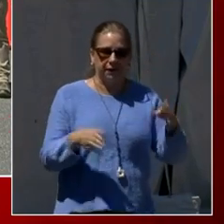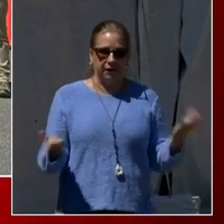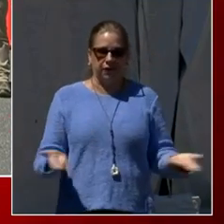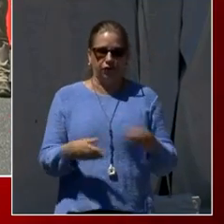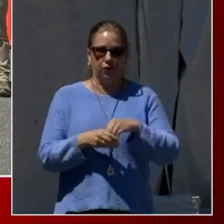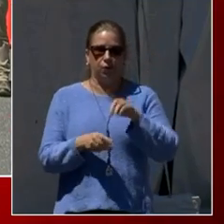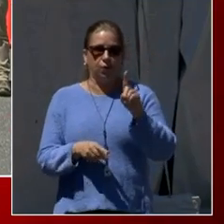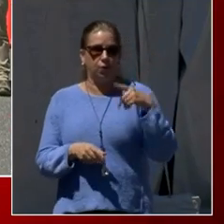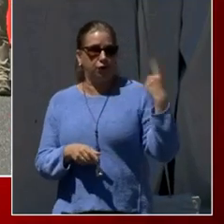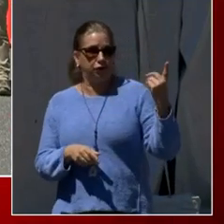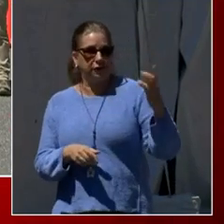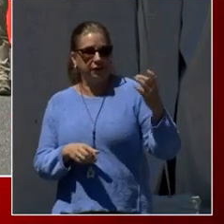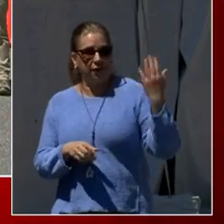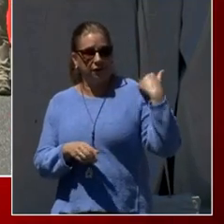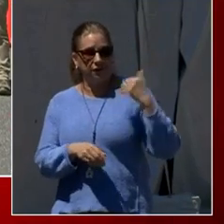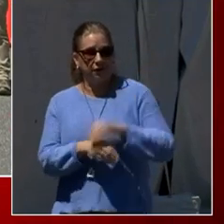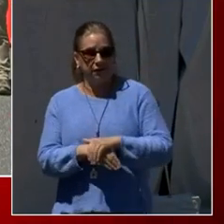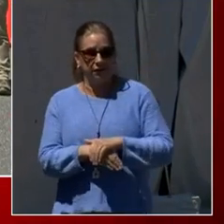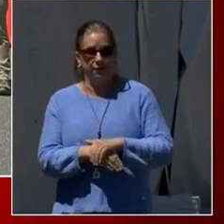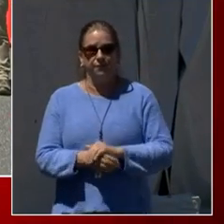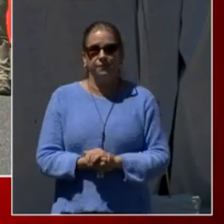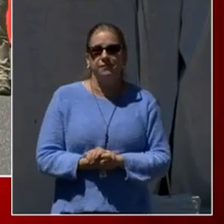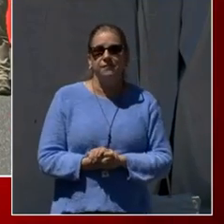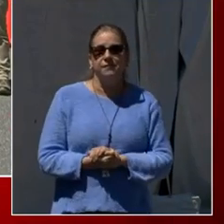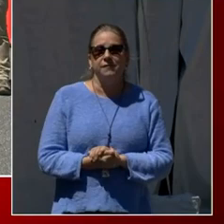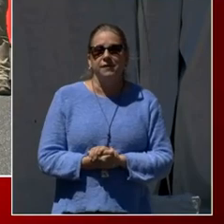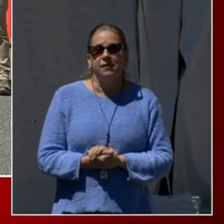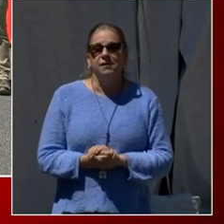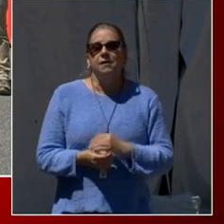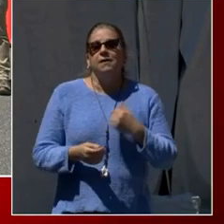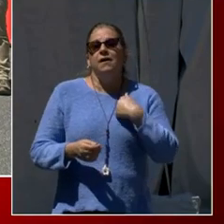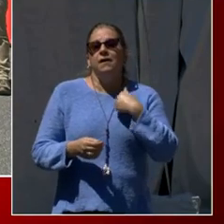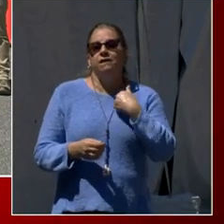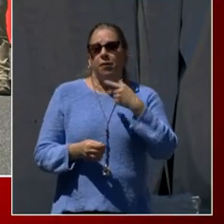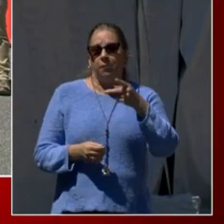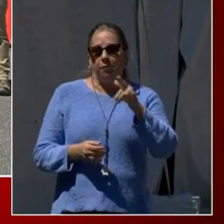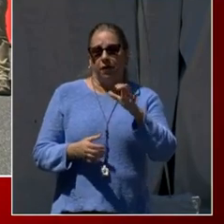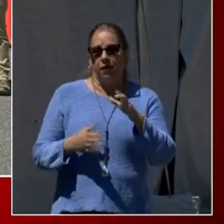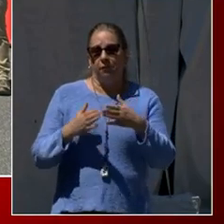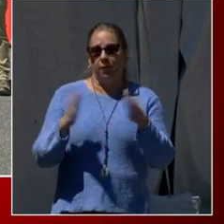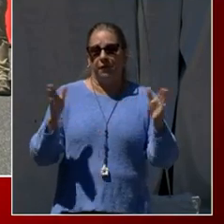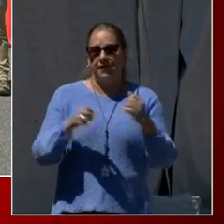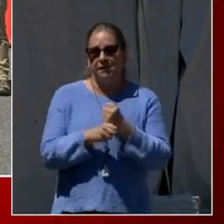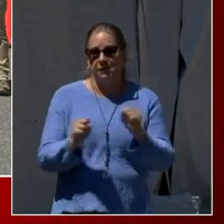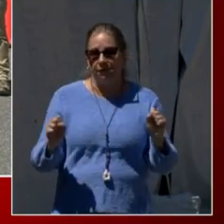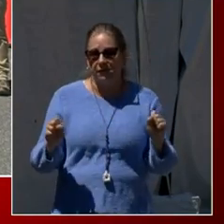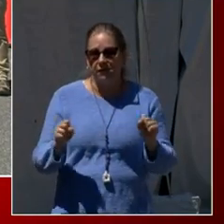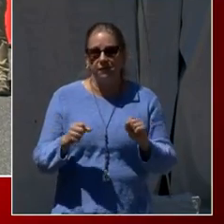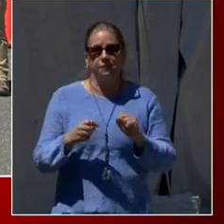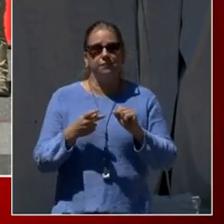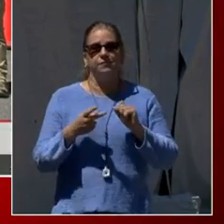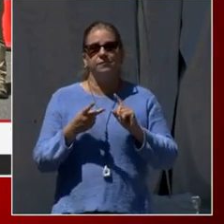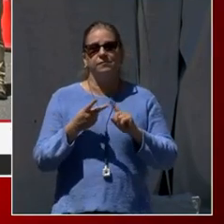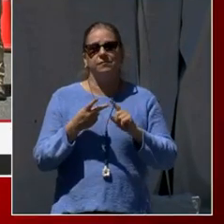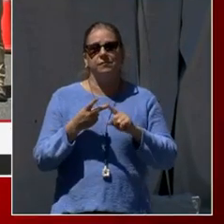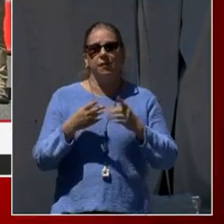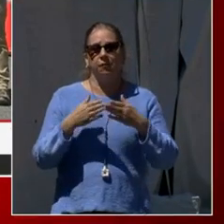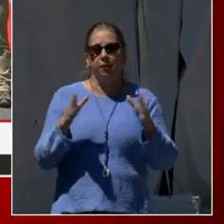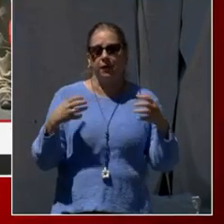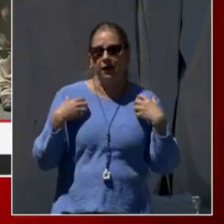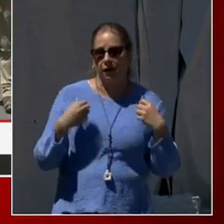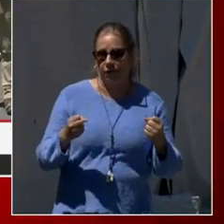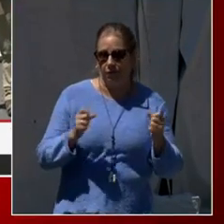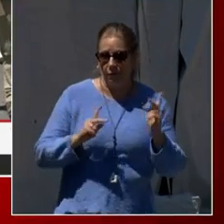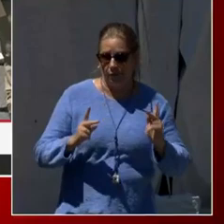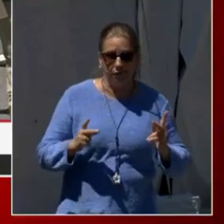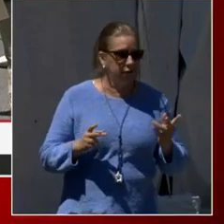team, also public health team, also to address your questions. I have spent this